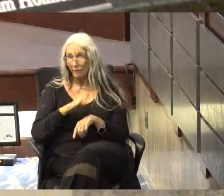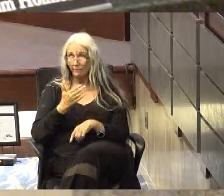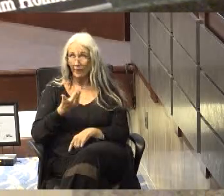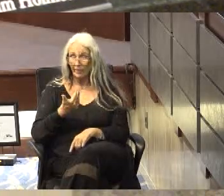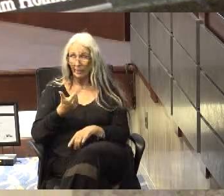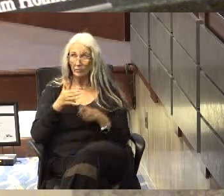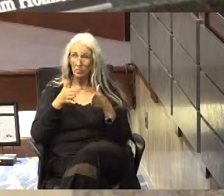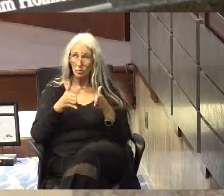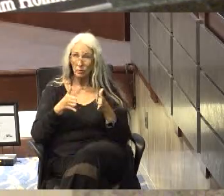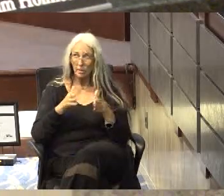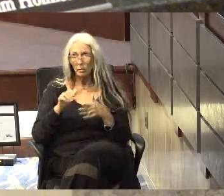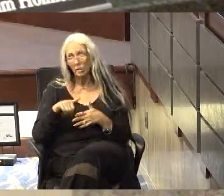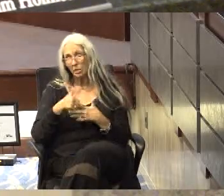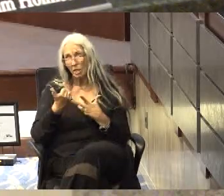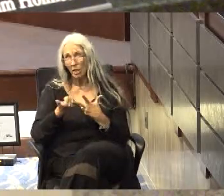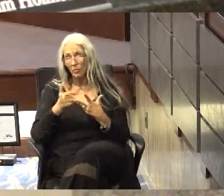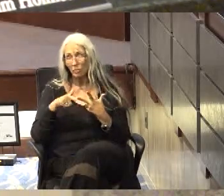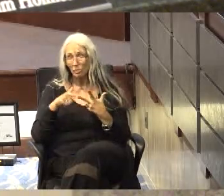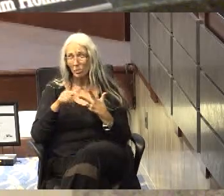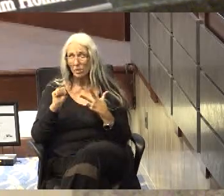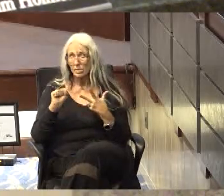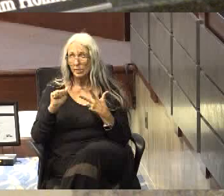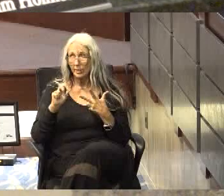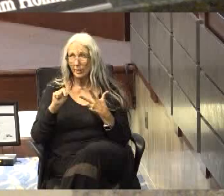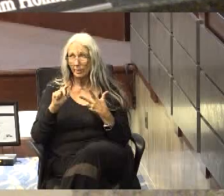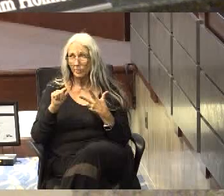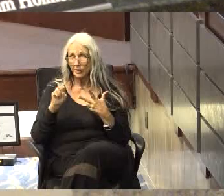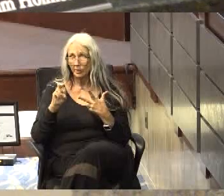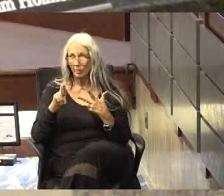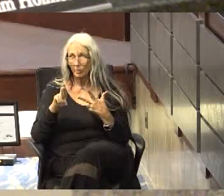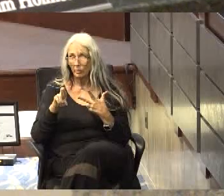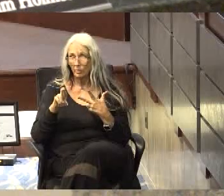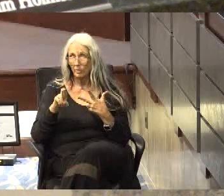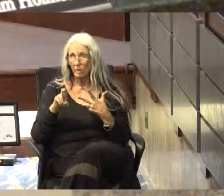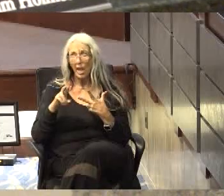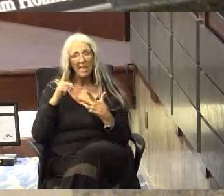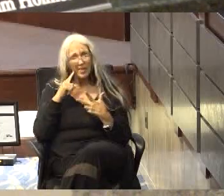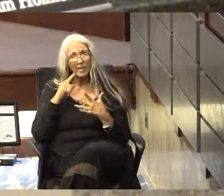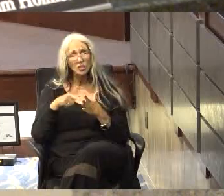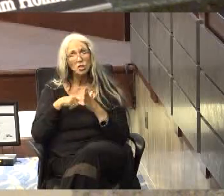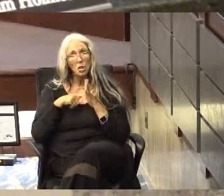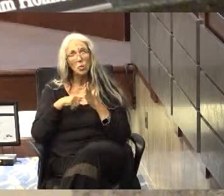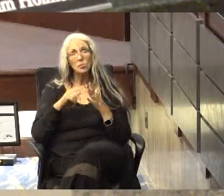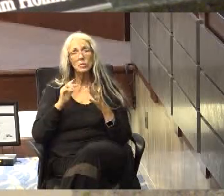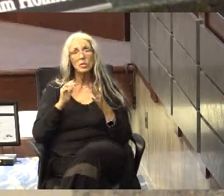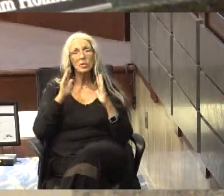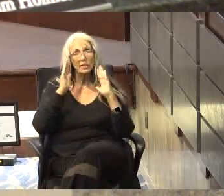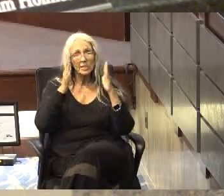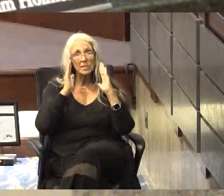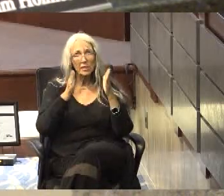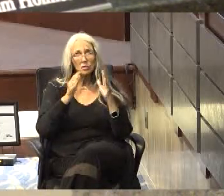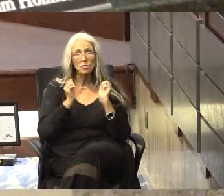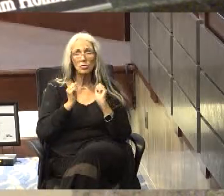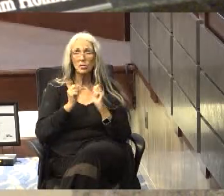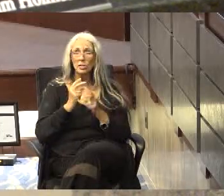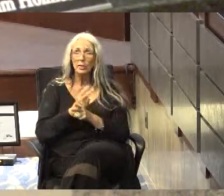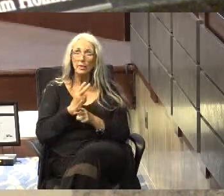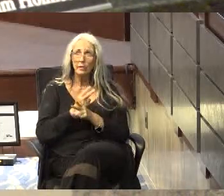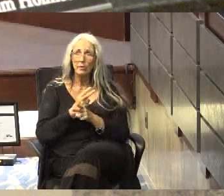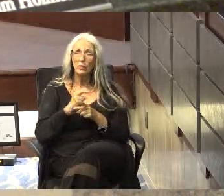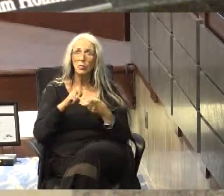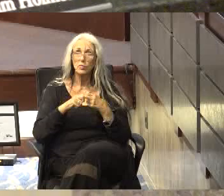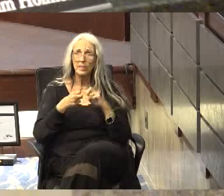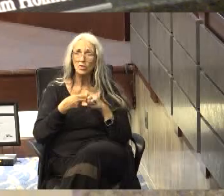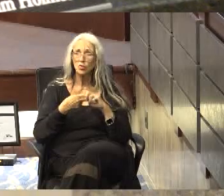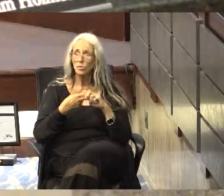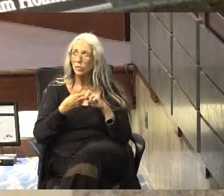15th Street, and another one in Sanger, the Sanger School. I just think it shows our intentionality about addressing the housing issue.